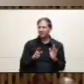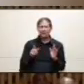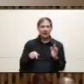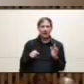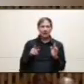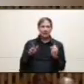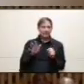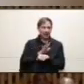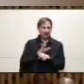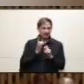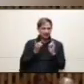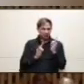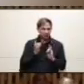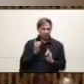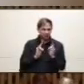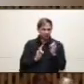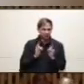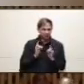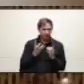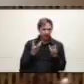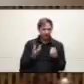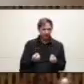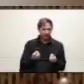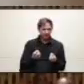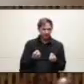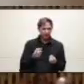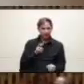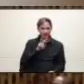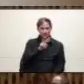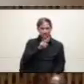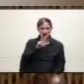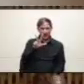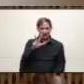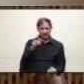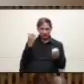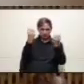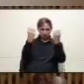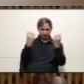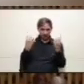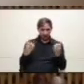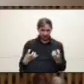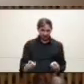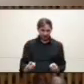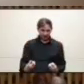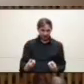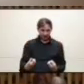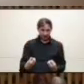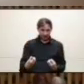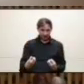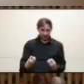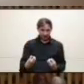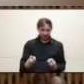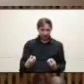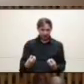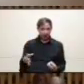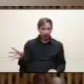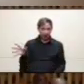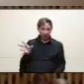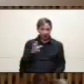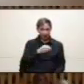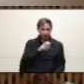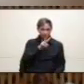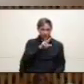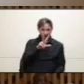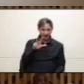We have 28 traffic lights in Mahikeng. Of the